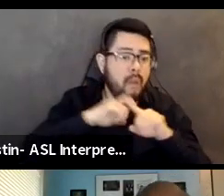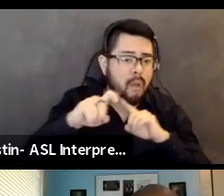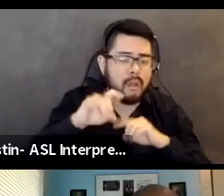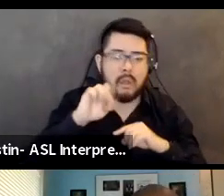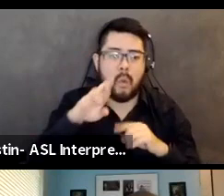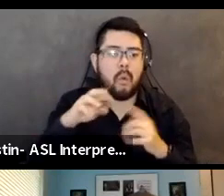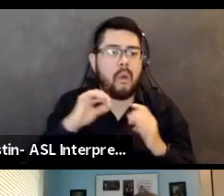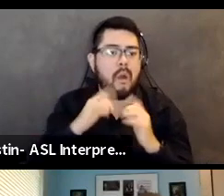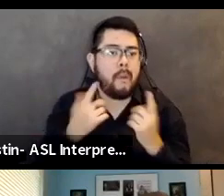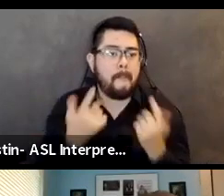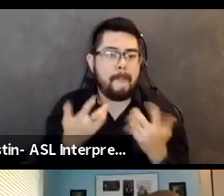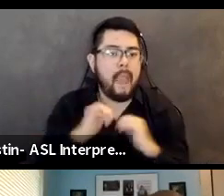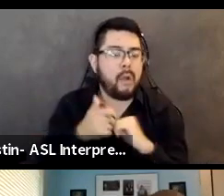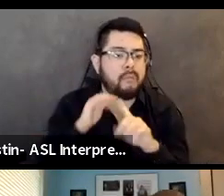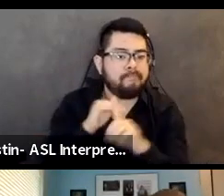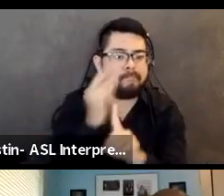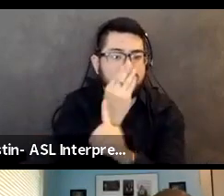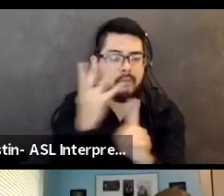sure